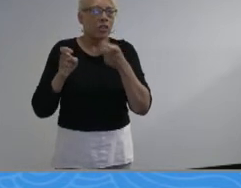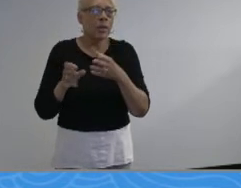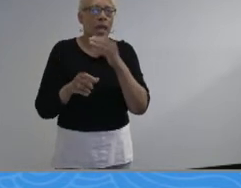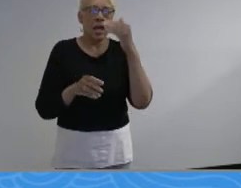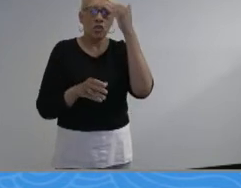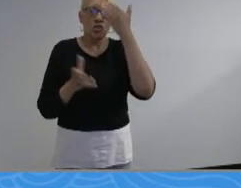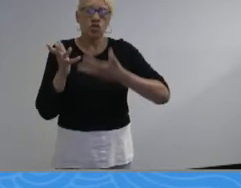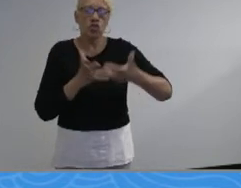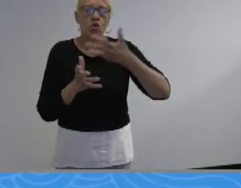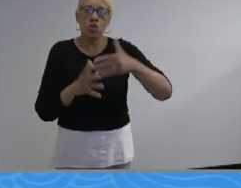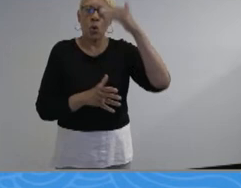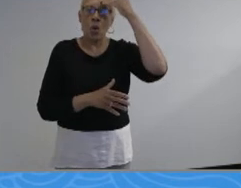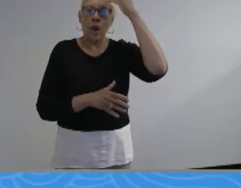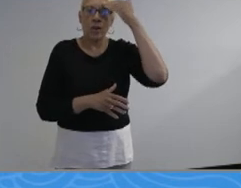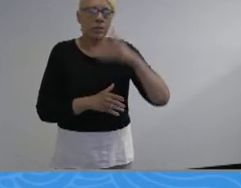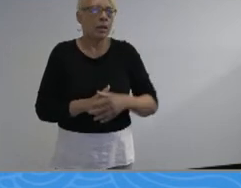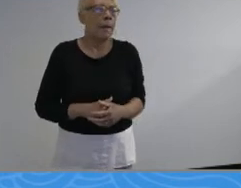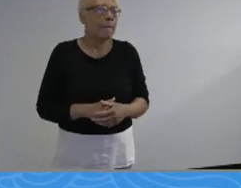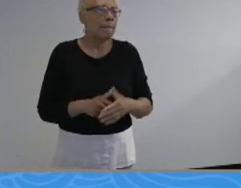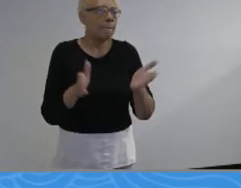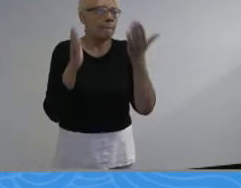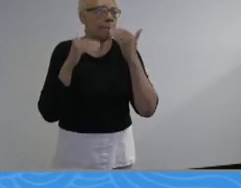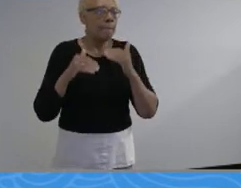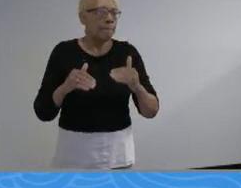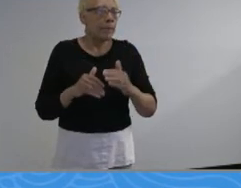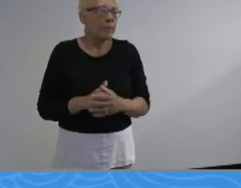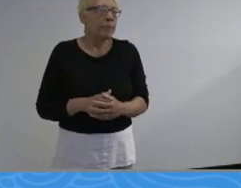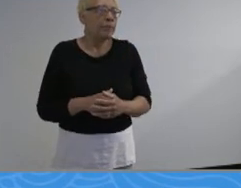awareness. Next slide.